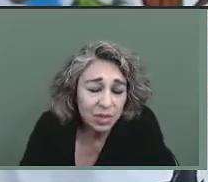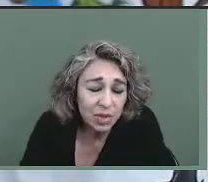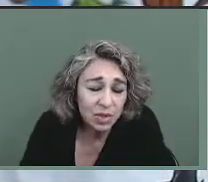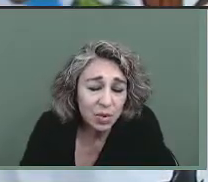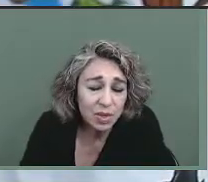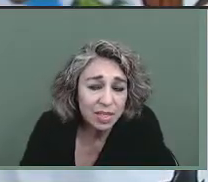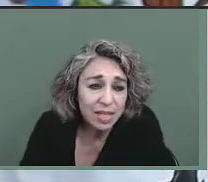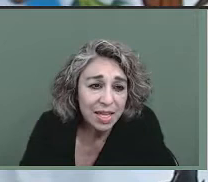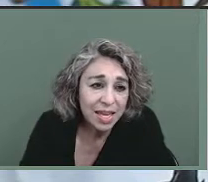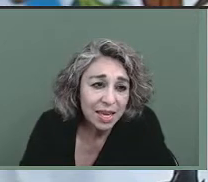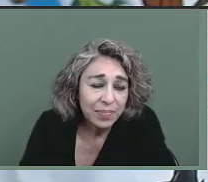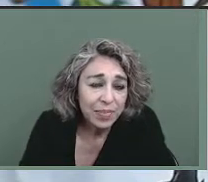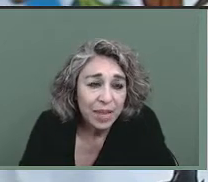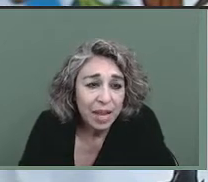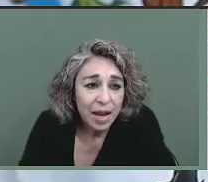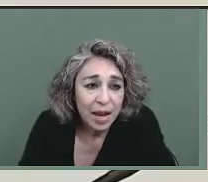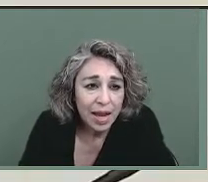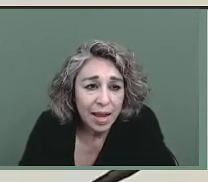some towards the